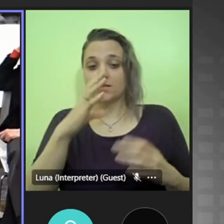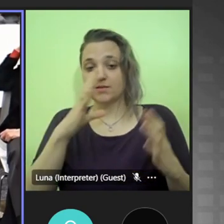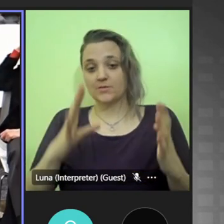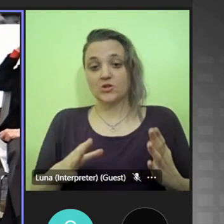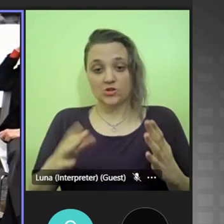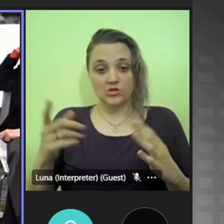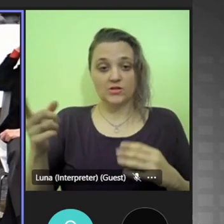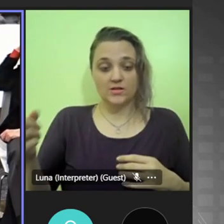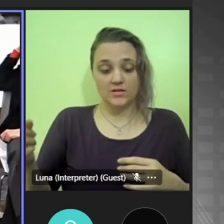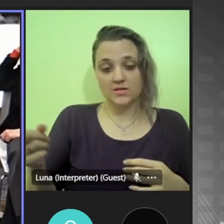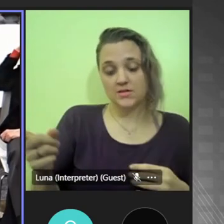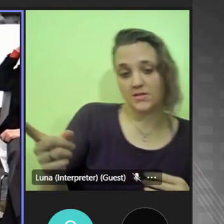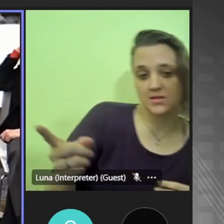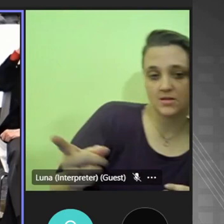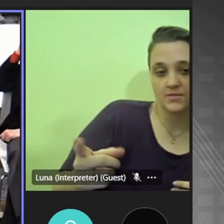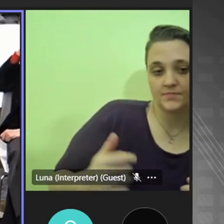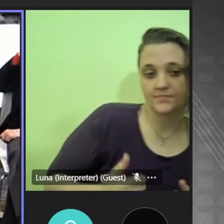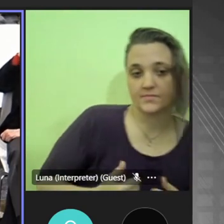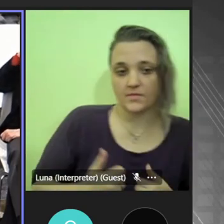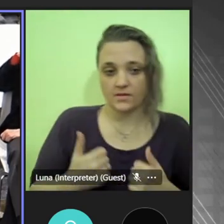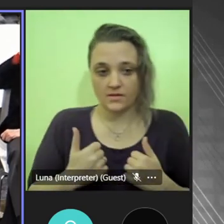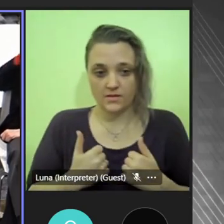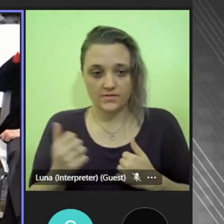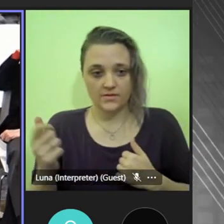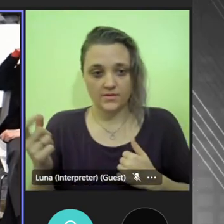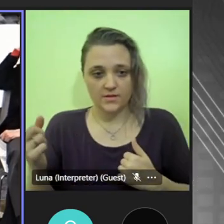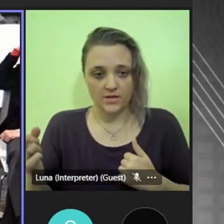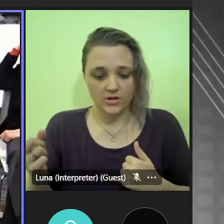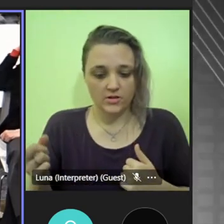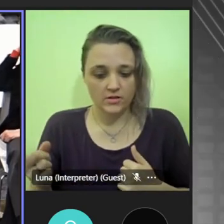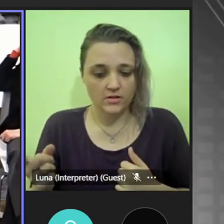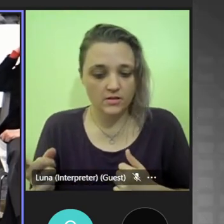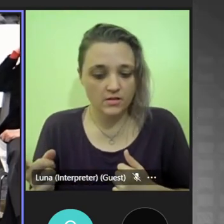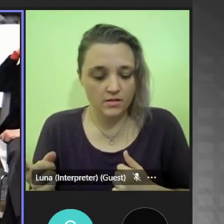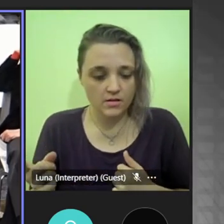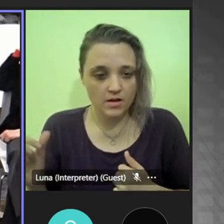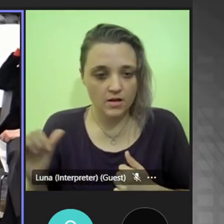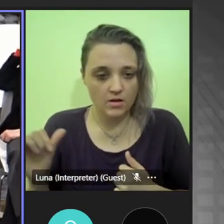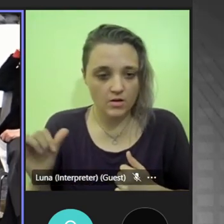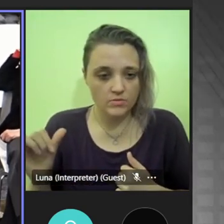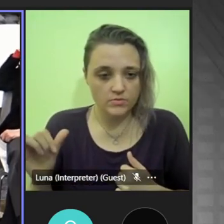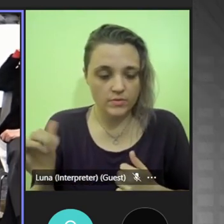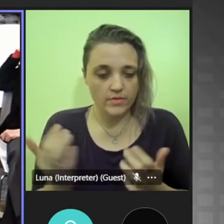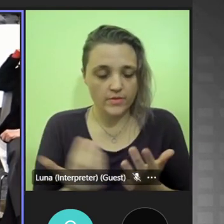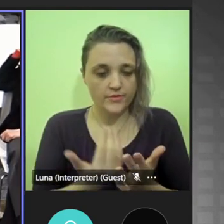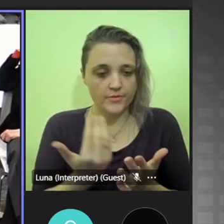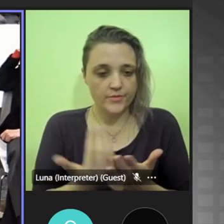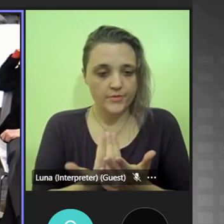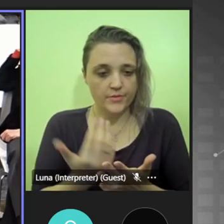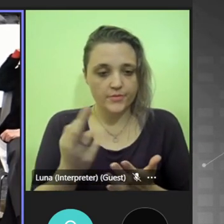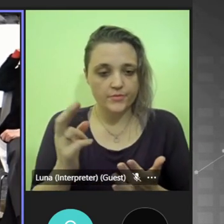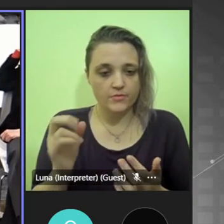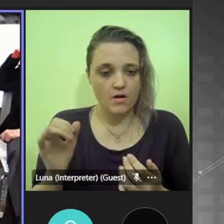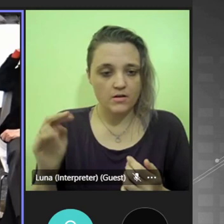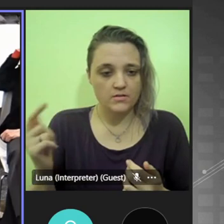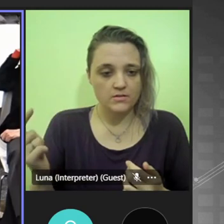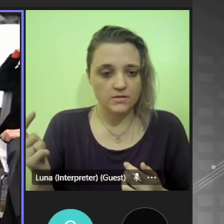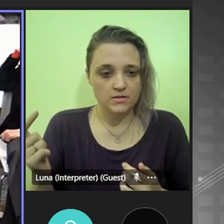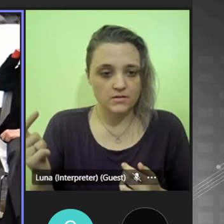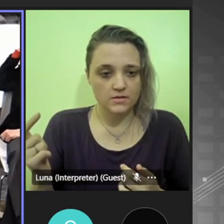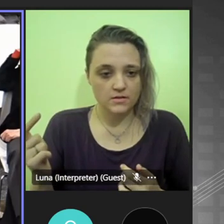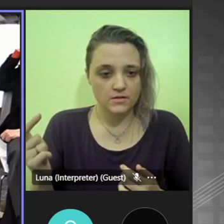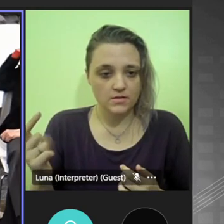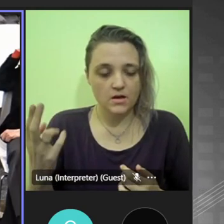speaker about he was in with in Prince George County, Maryland. I also take the yellow line myself too from the new Hinesville